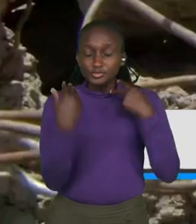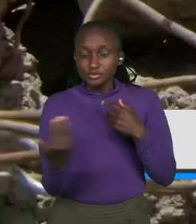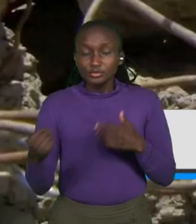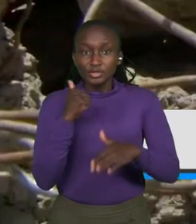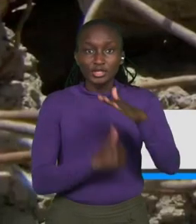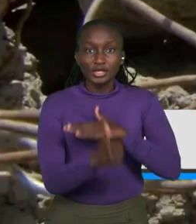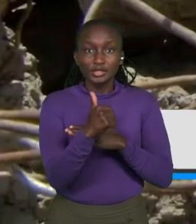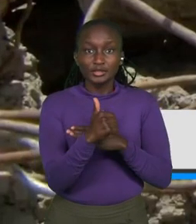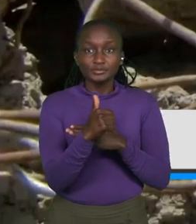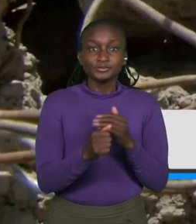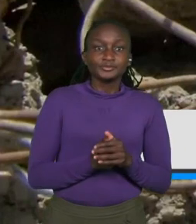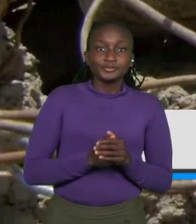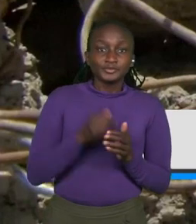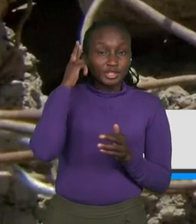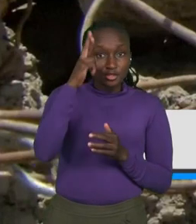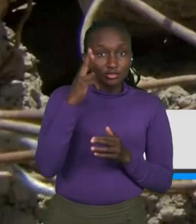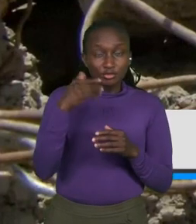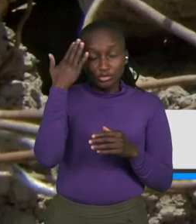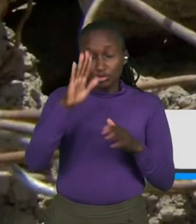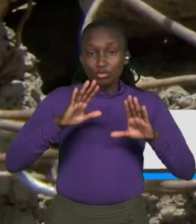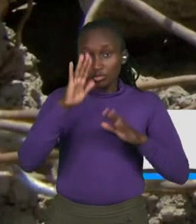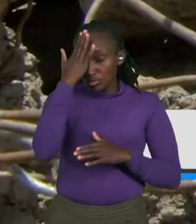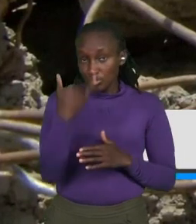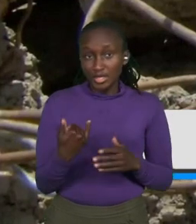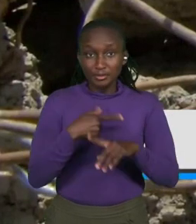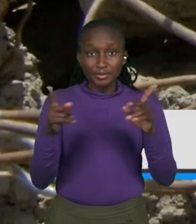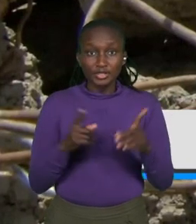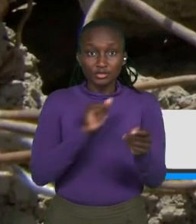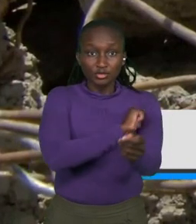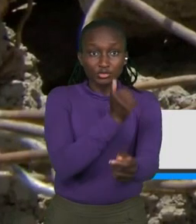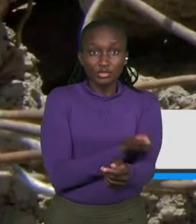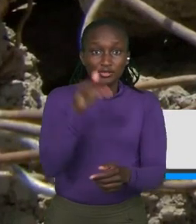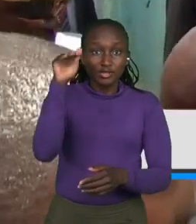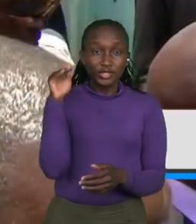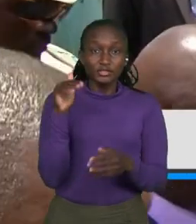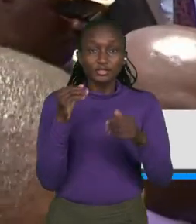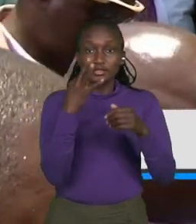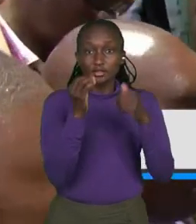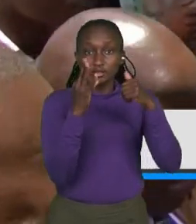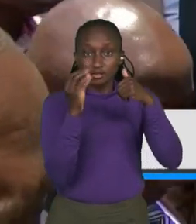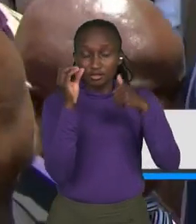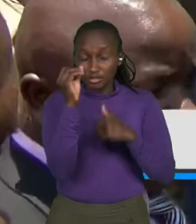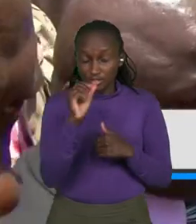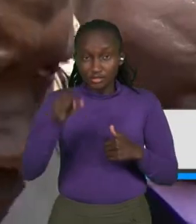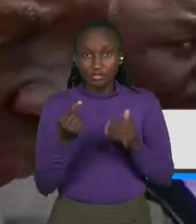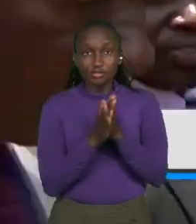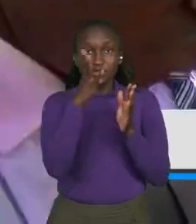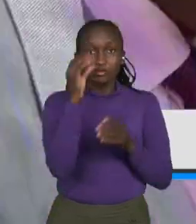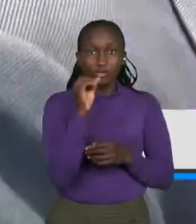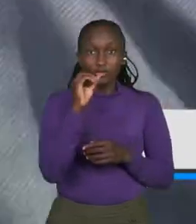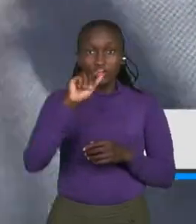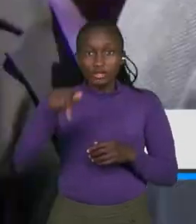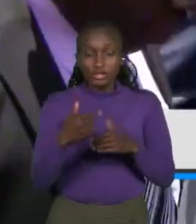cause was not immediately known, but authorities have previously warned 30,000 to 40,000 buildings erected without approval in